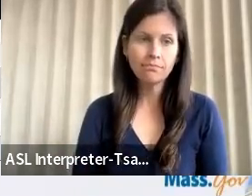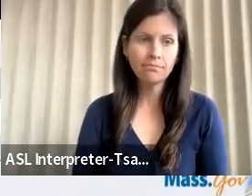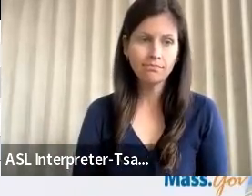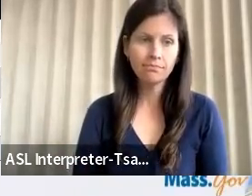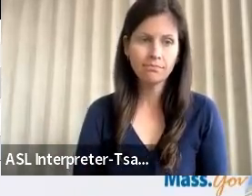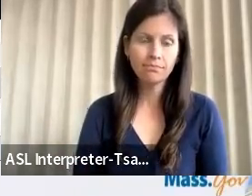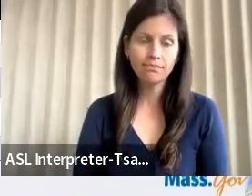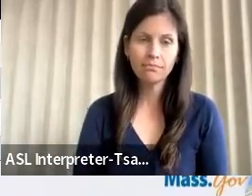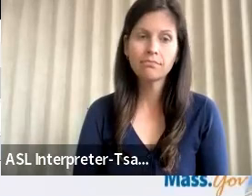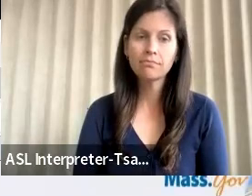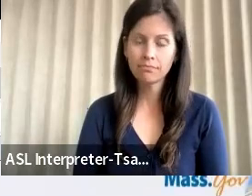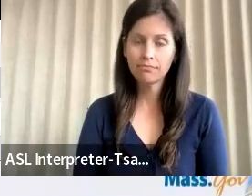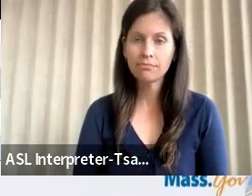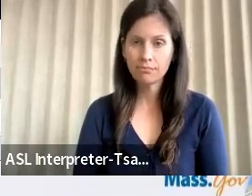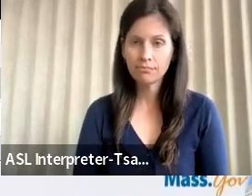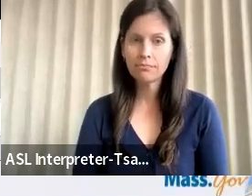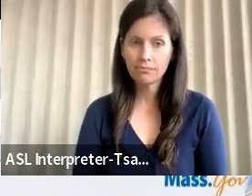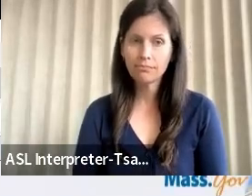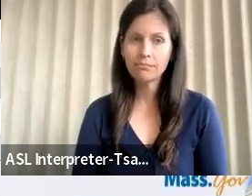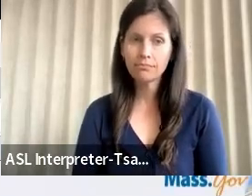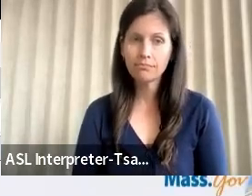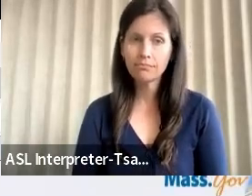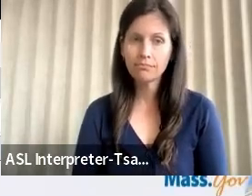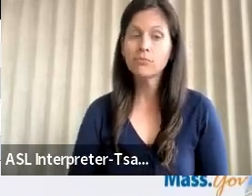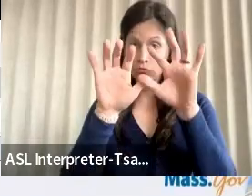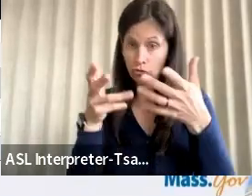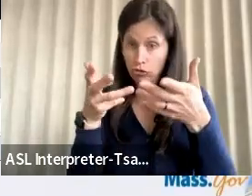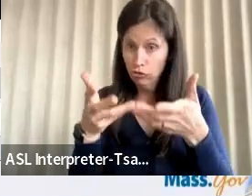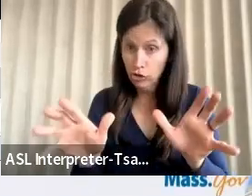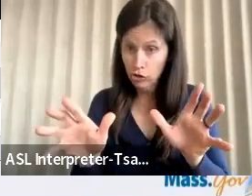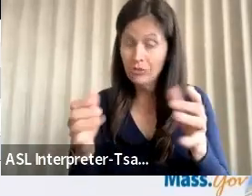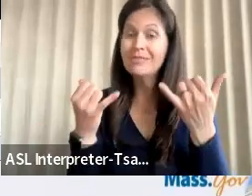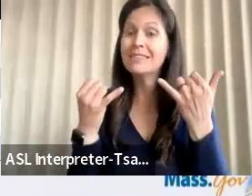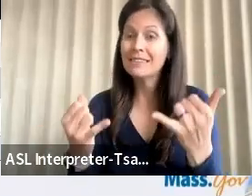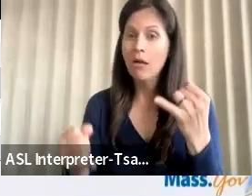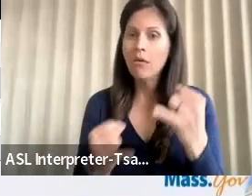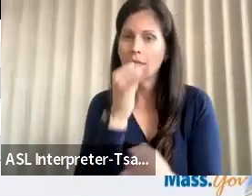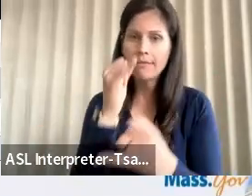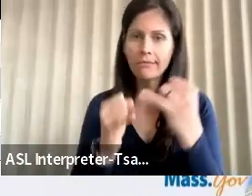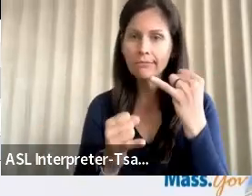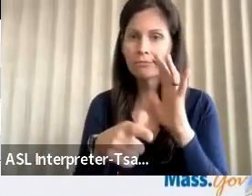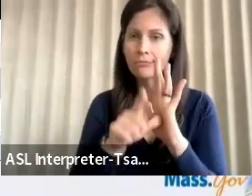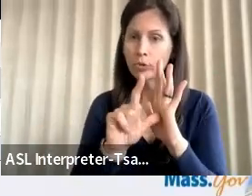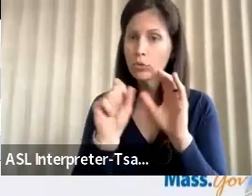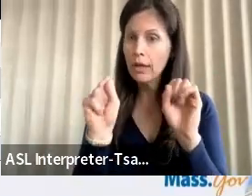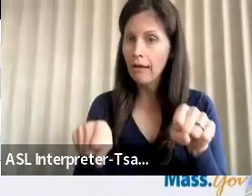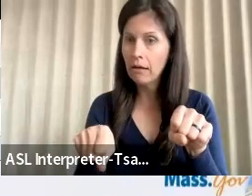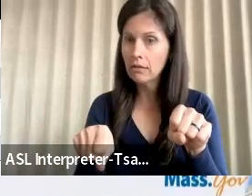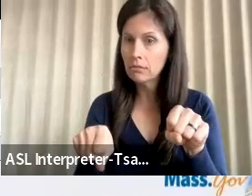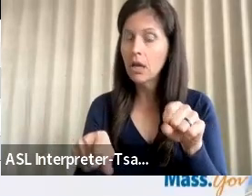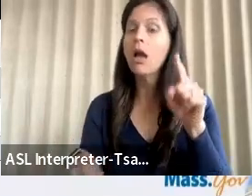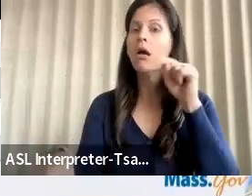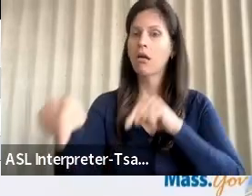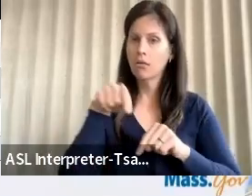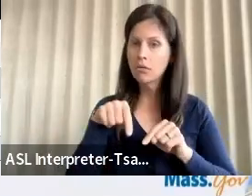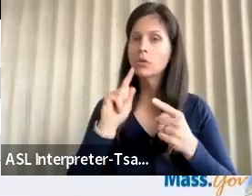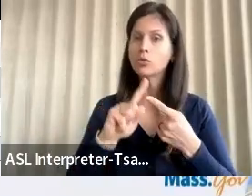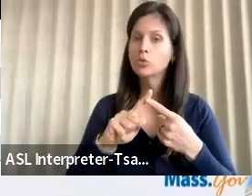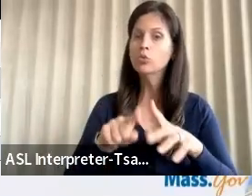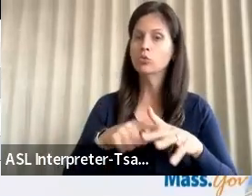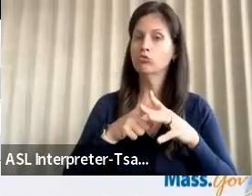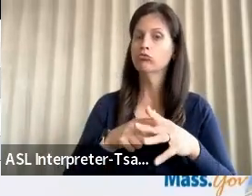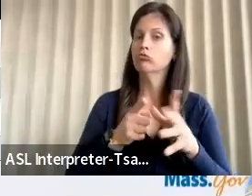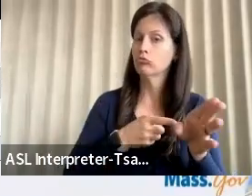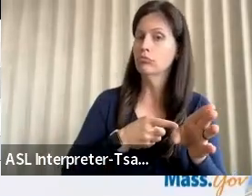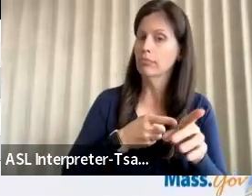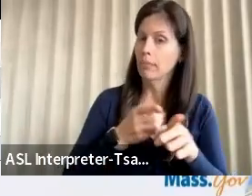With a response to the prompt, we can now finalize the review and return to the switchboard by